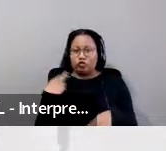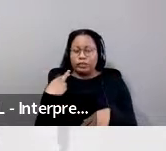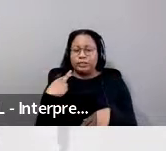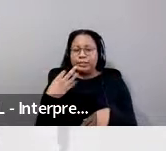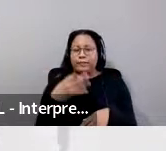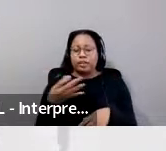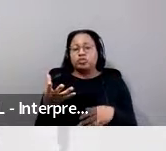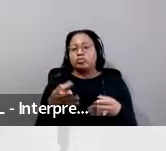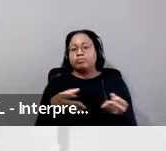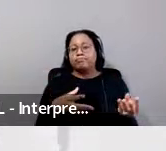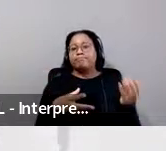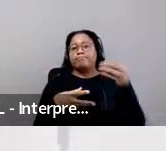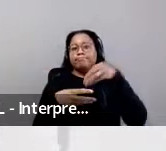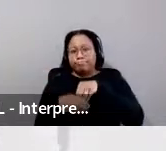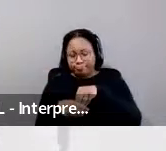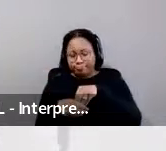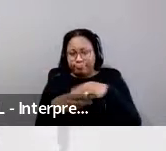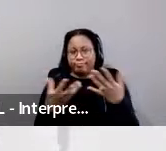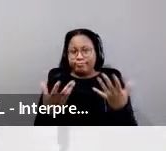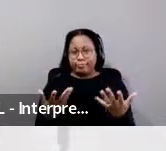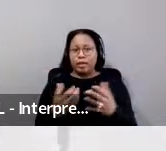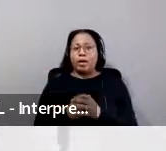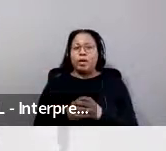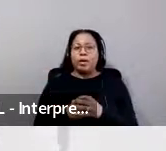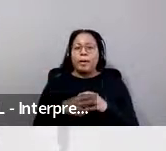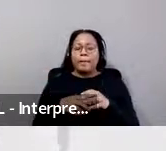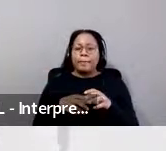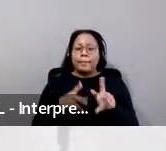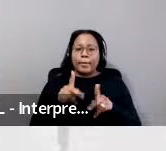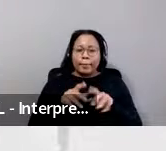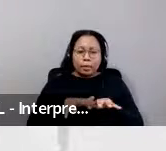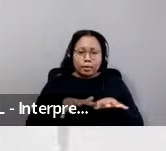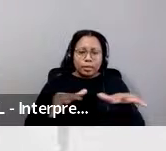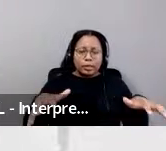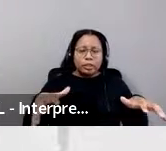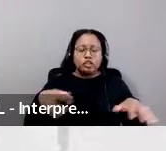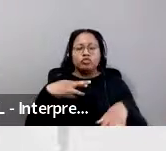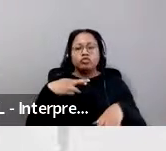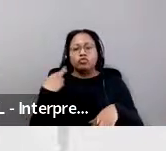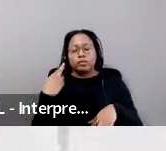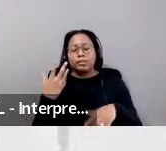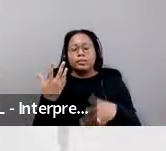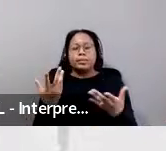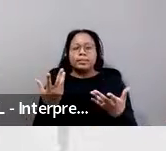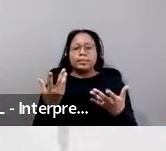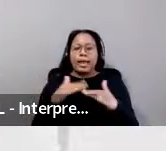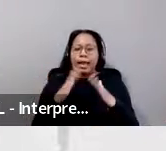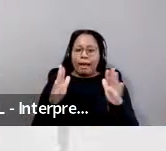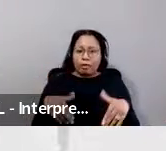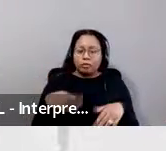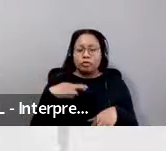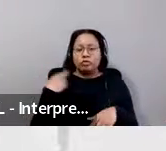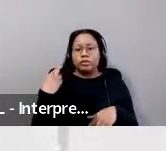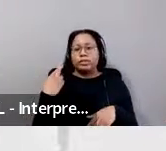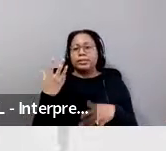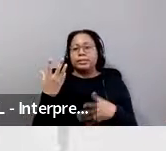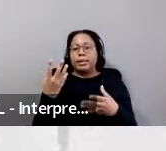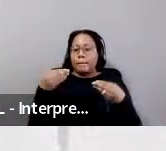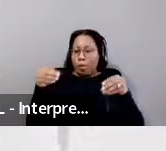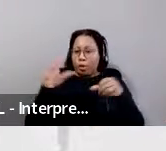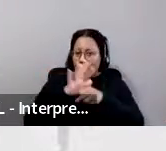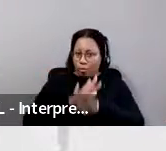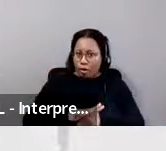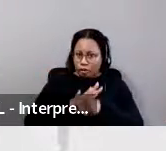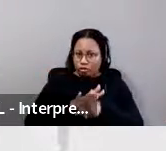combining population risk factors, housing risk factors, and the market pressures into